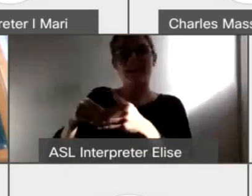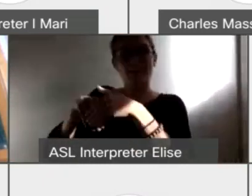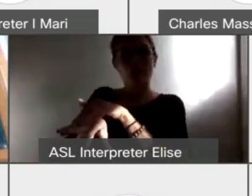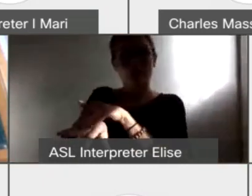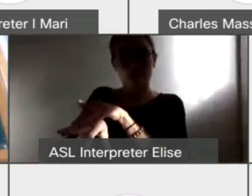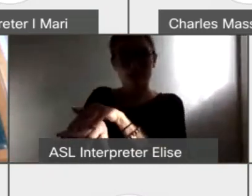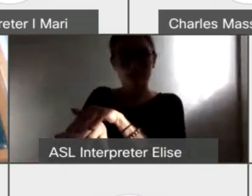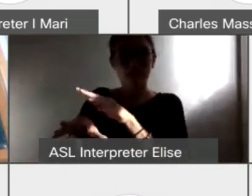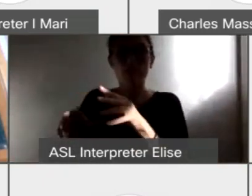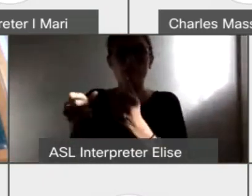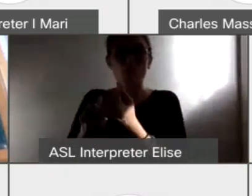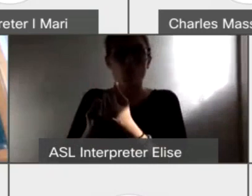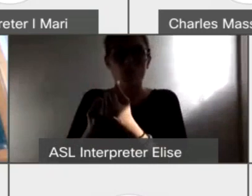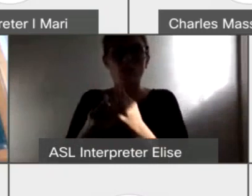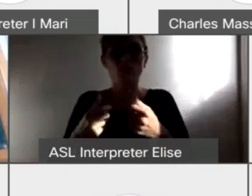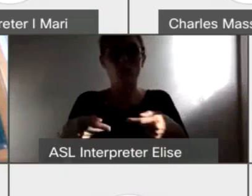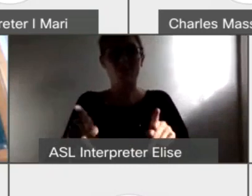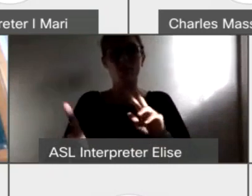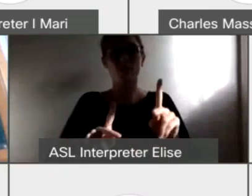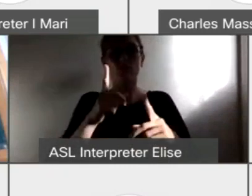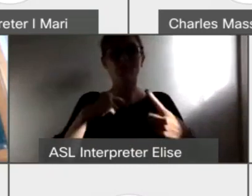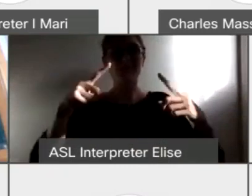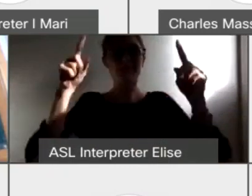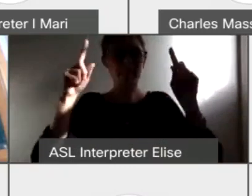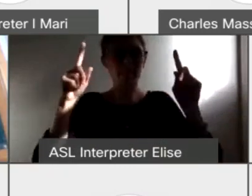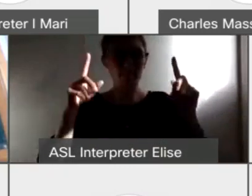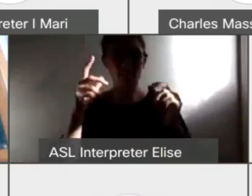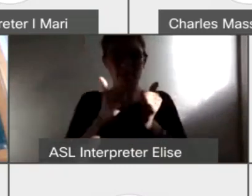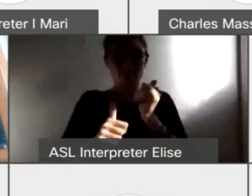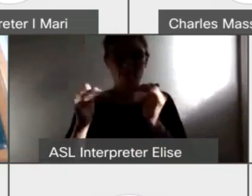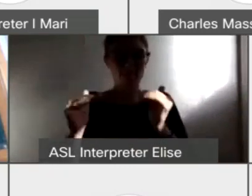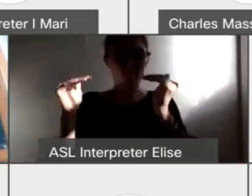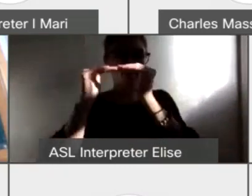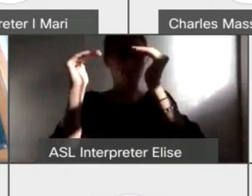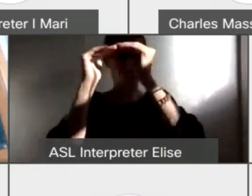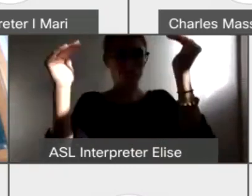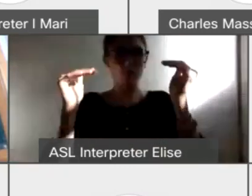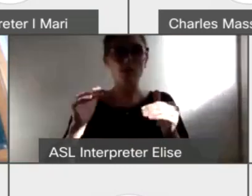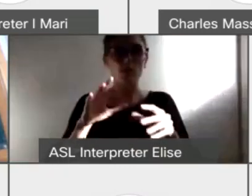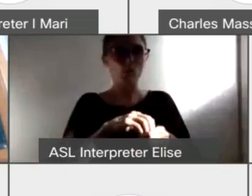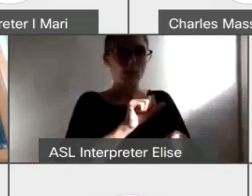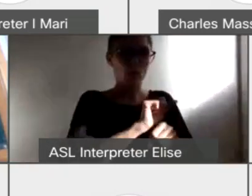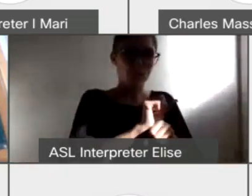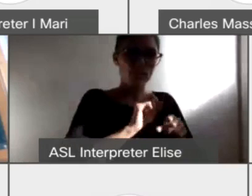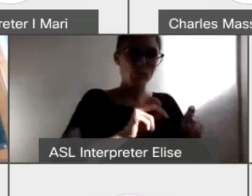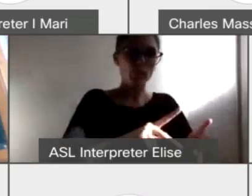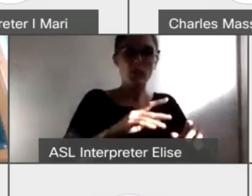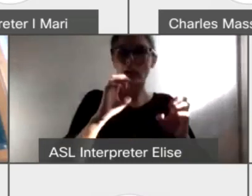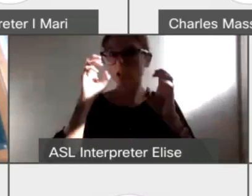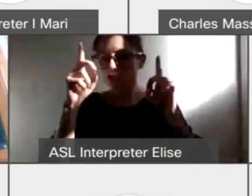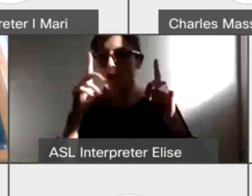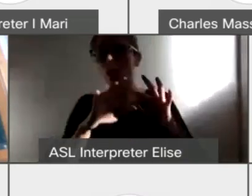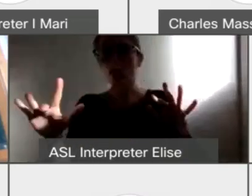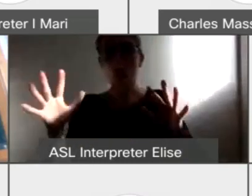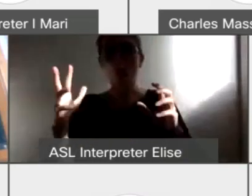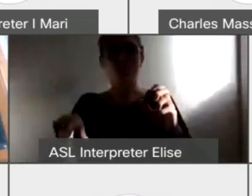people to achieve at every level that they want to, including in their employment opportunities, educational opportunities, and